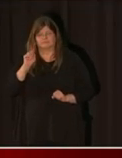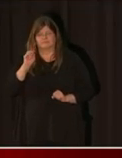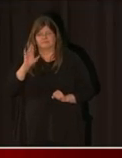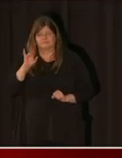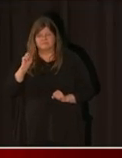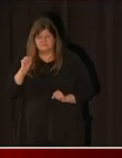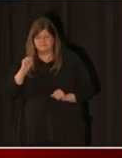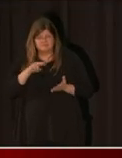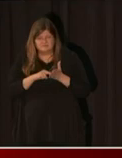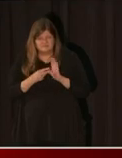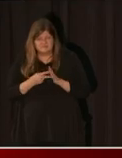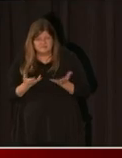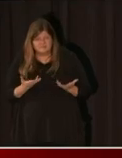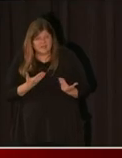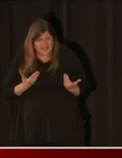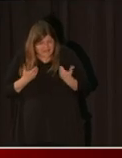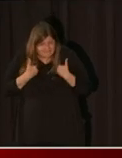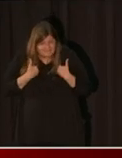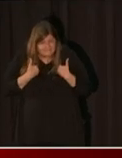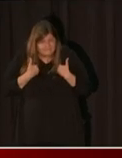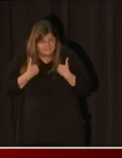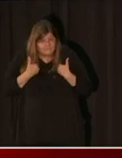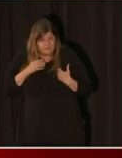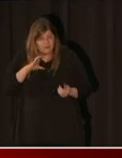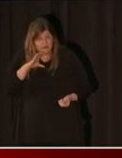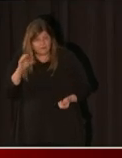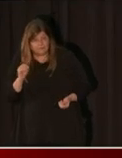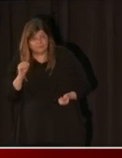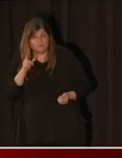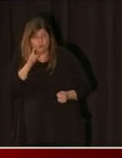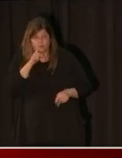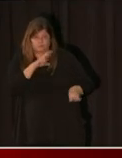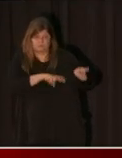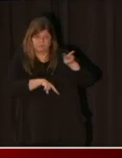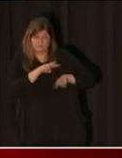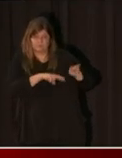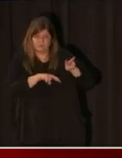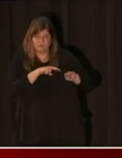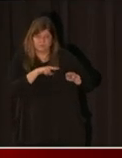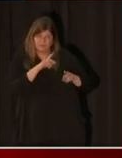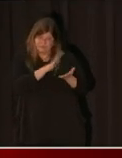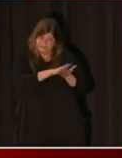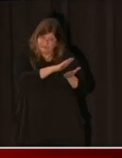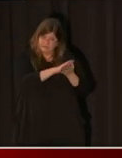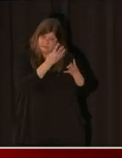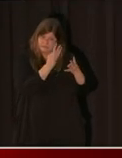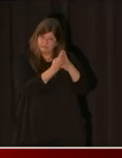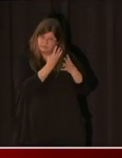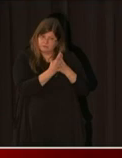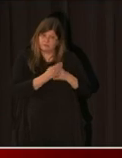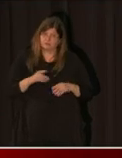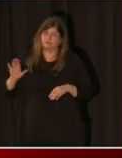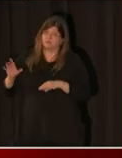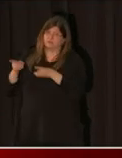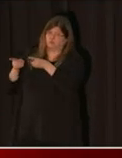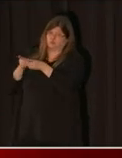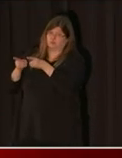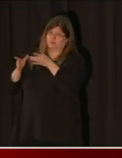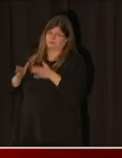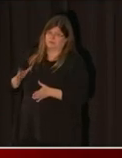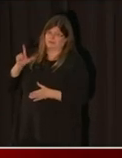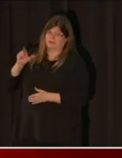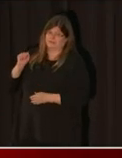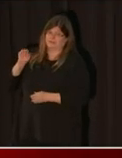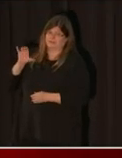No. Director Lacey's job is to, well, in addition to being an excellent director of